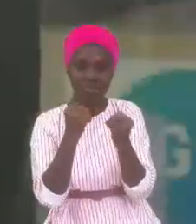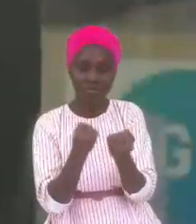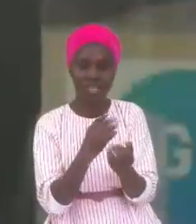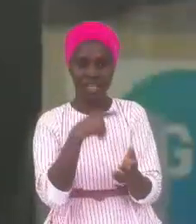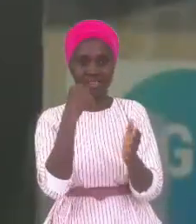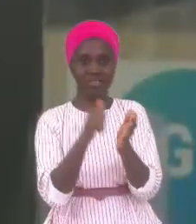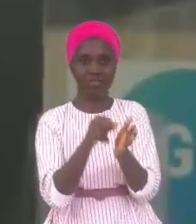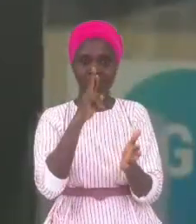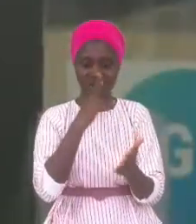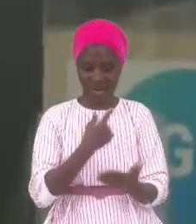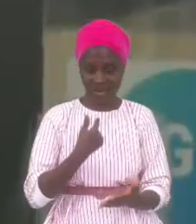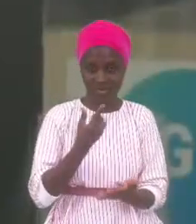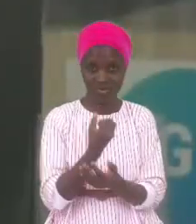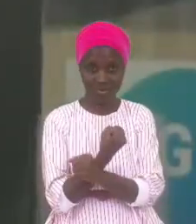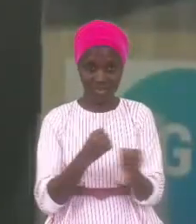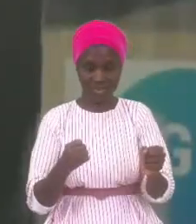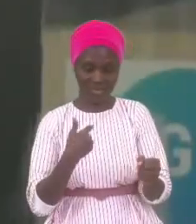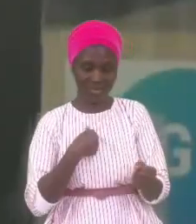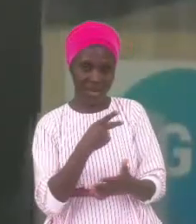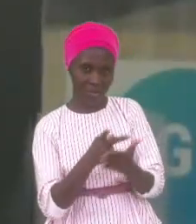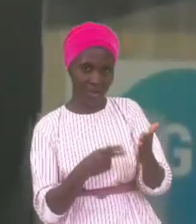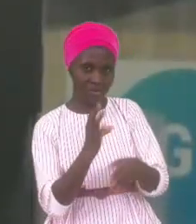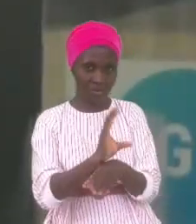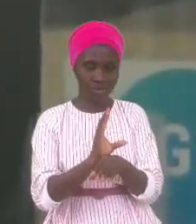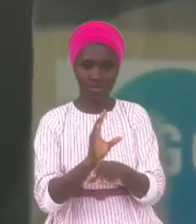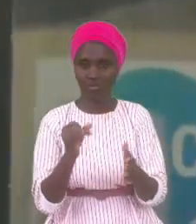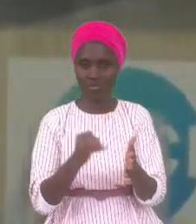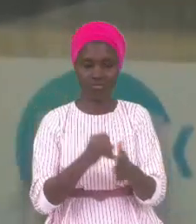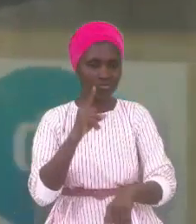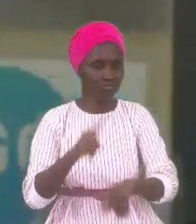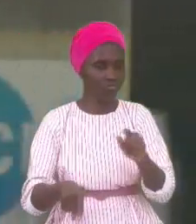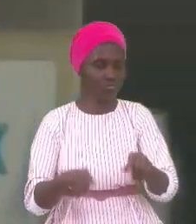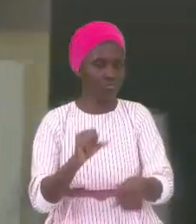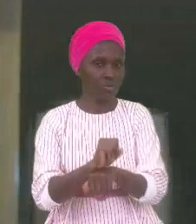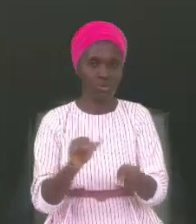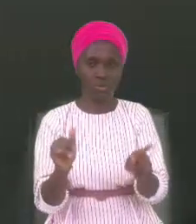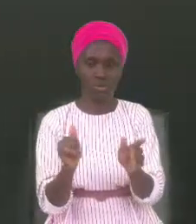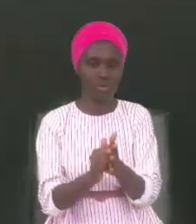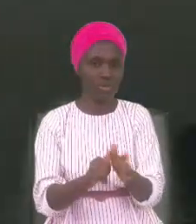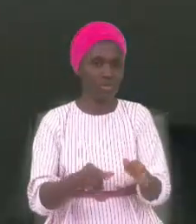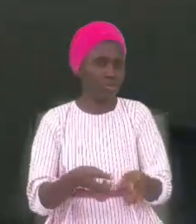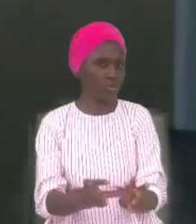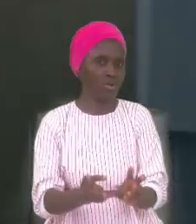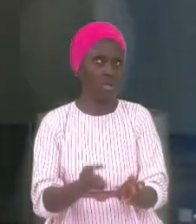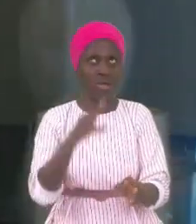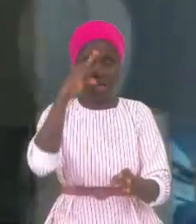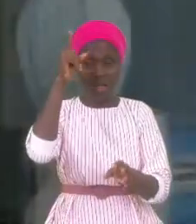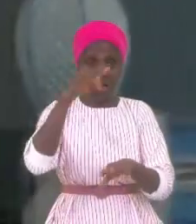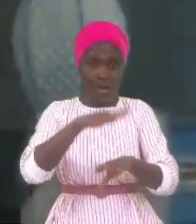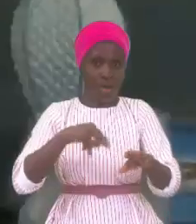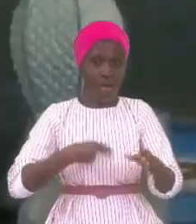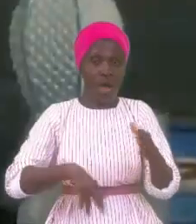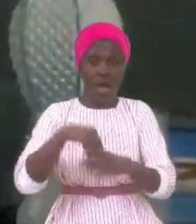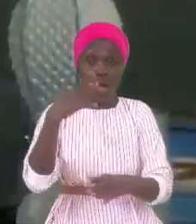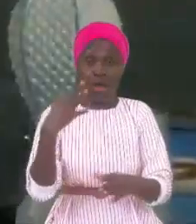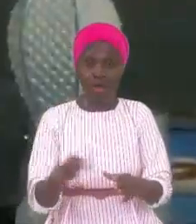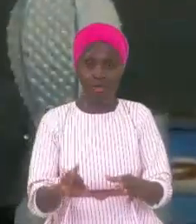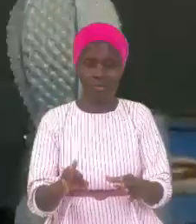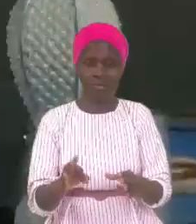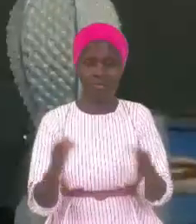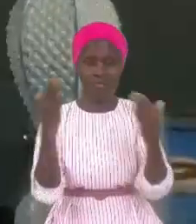church. It doesn't work that way. He calls us out of darkness, and he calls us into